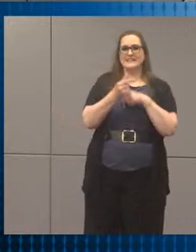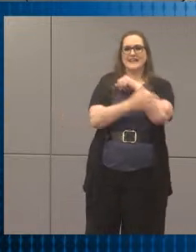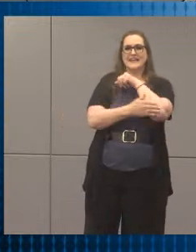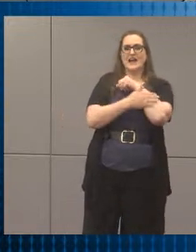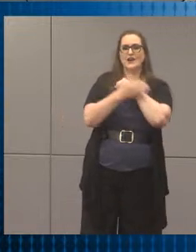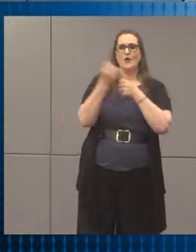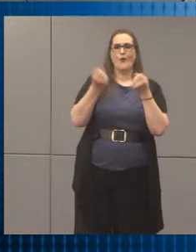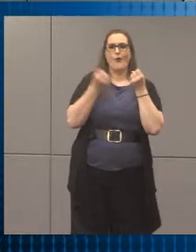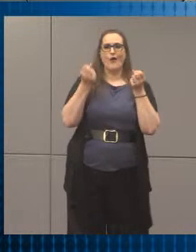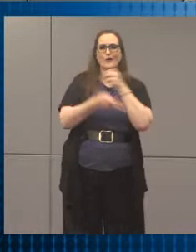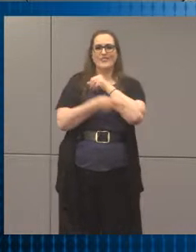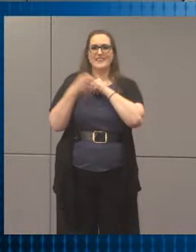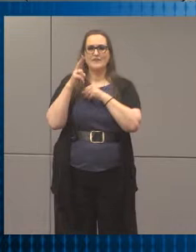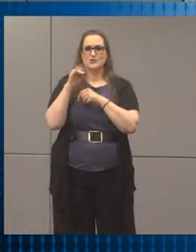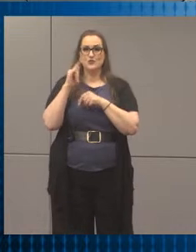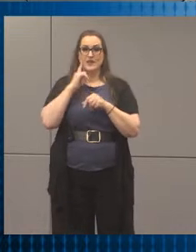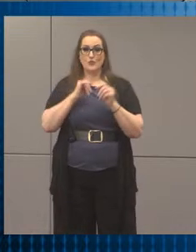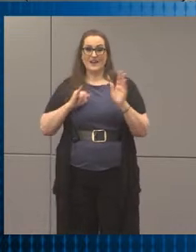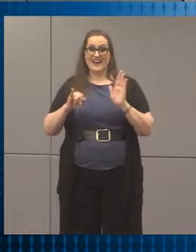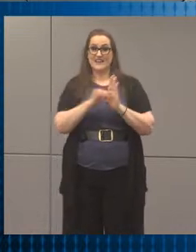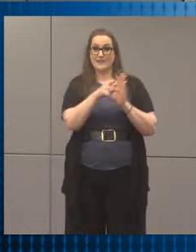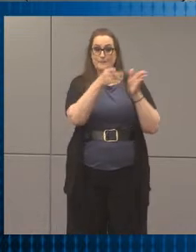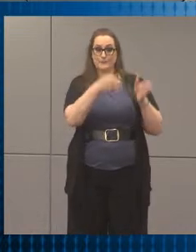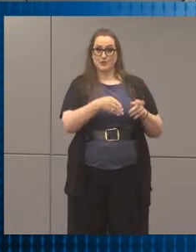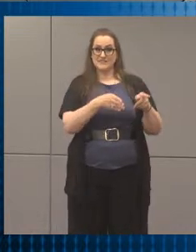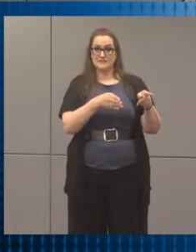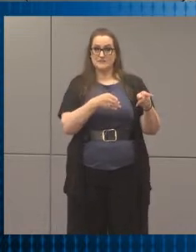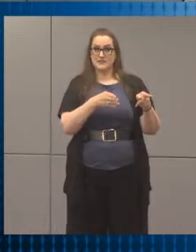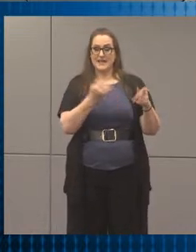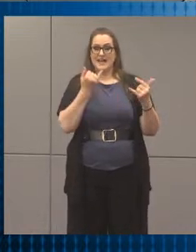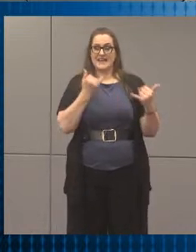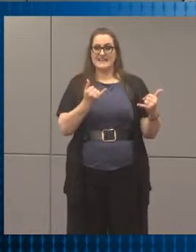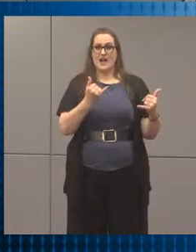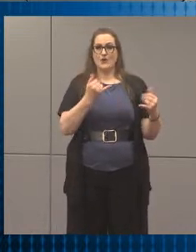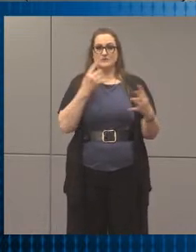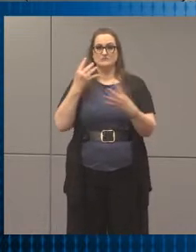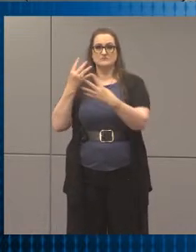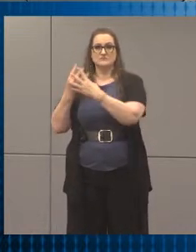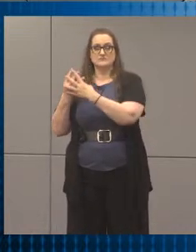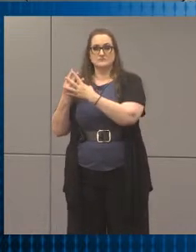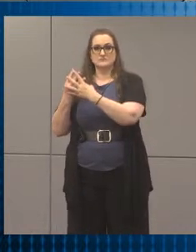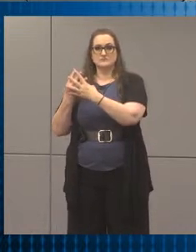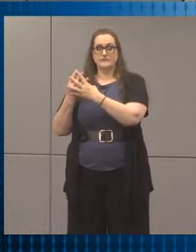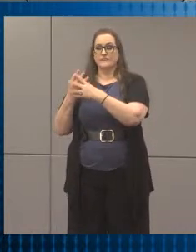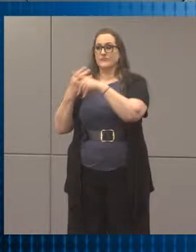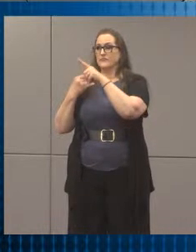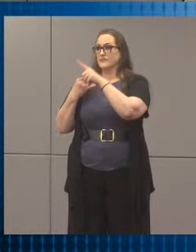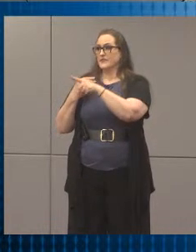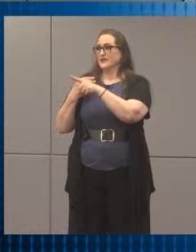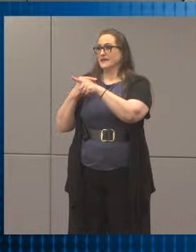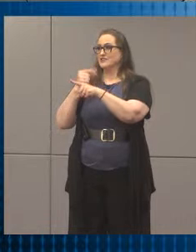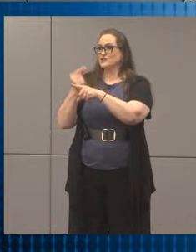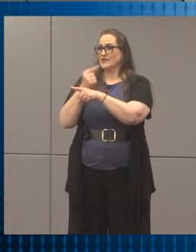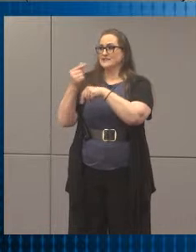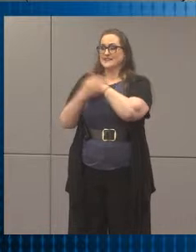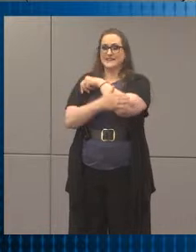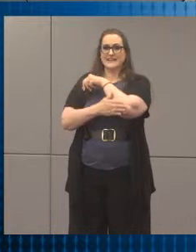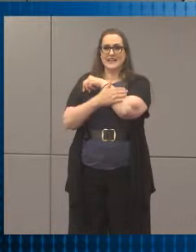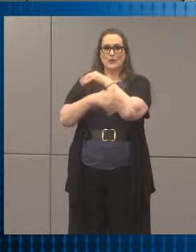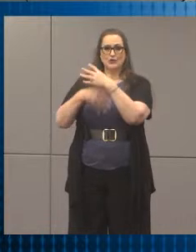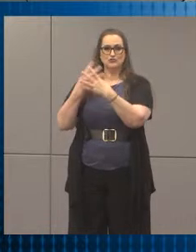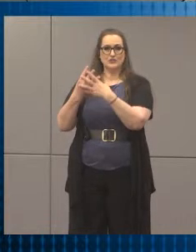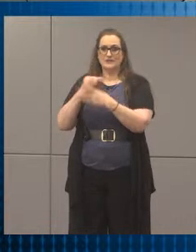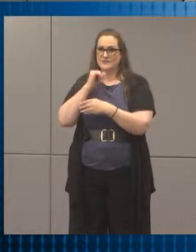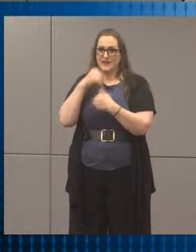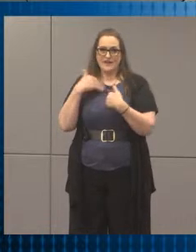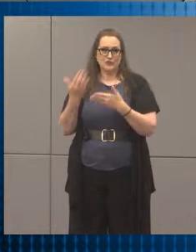were able to identify a suspect. He is now in custody at the Genesee County Jail. We have